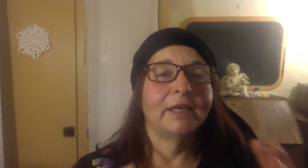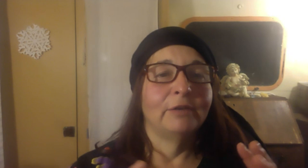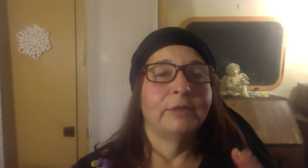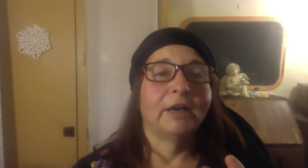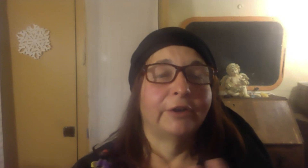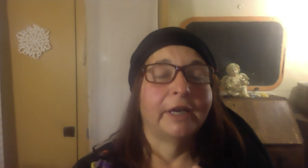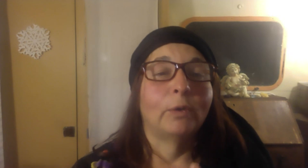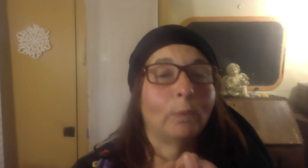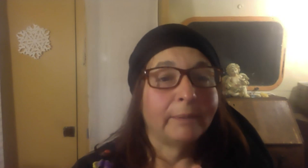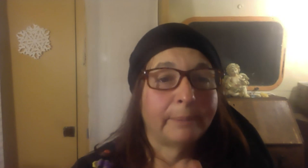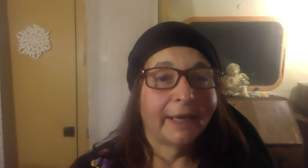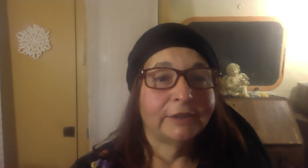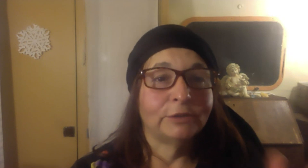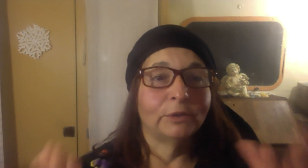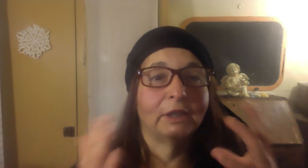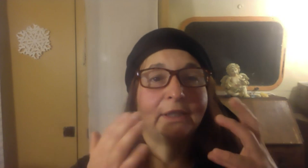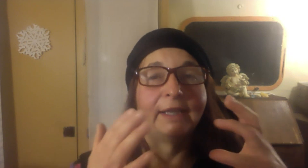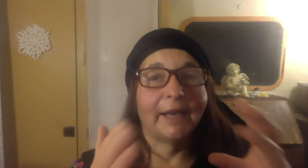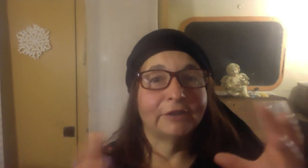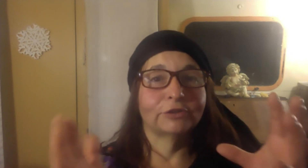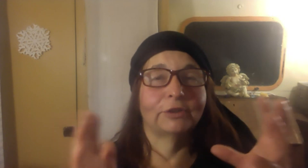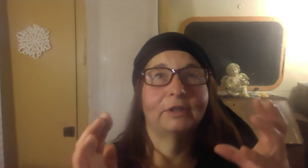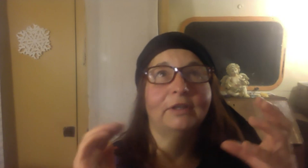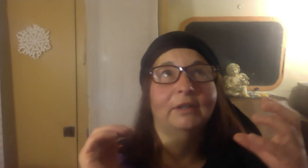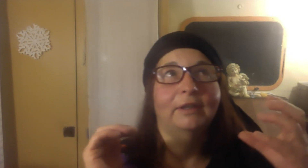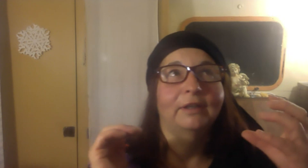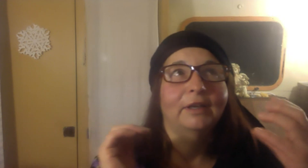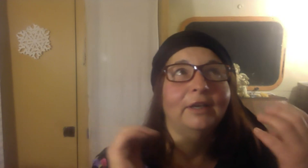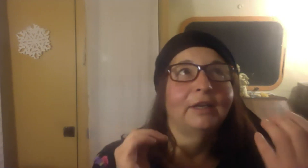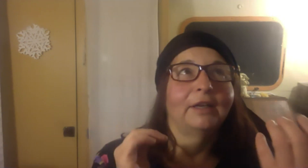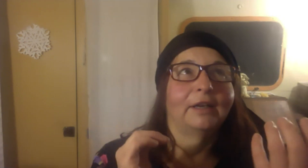and we are on our way back to a natural